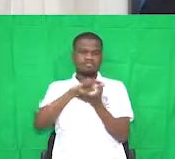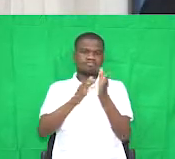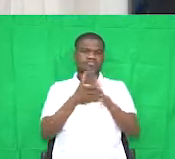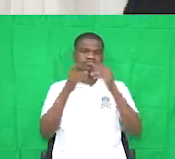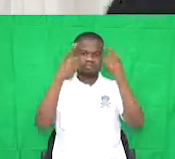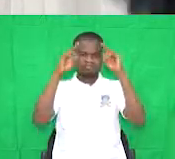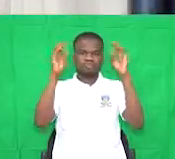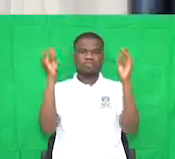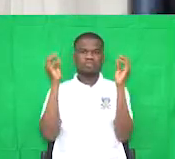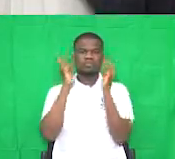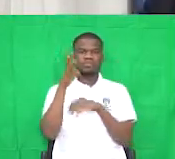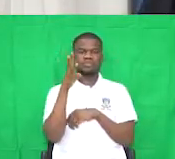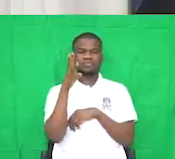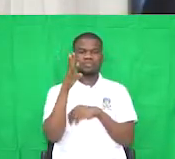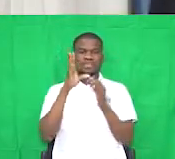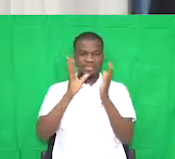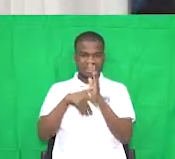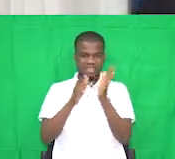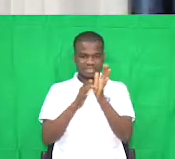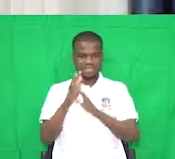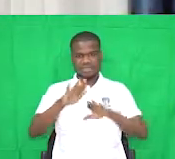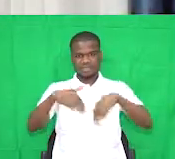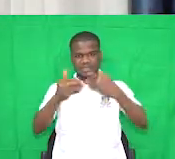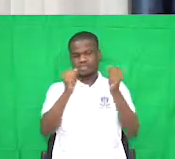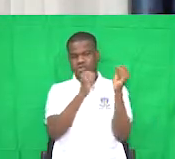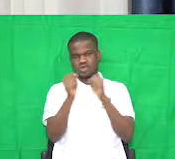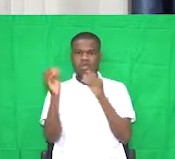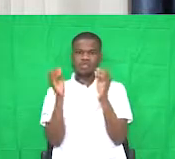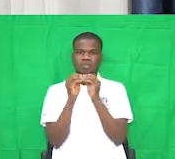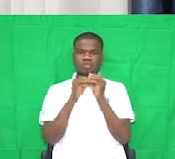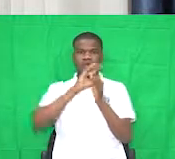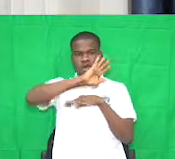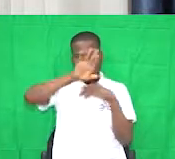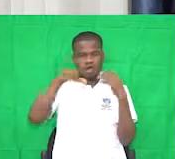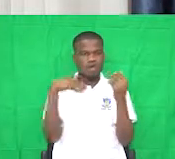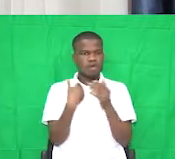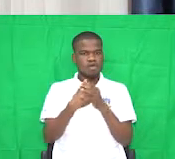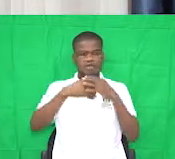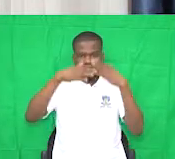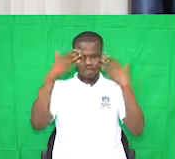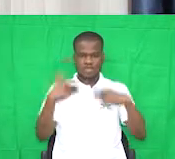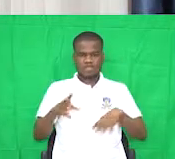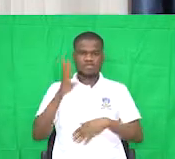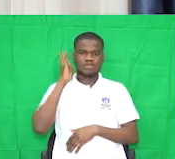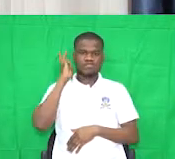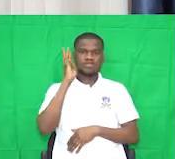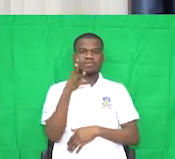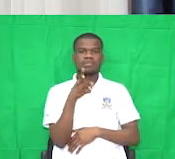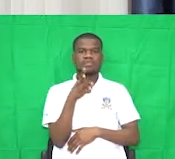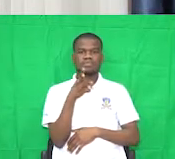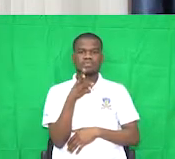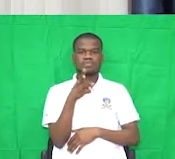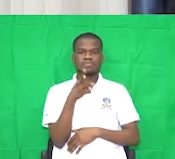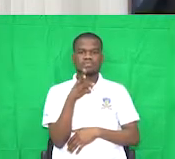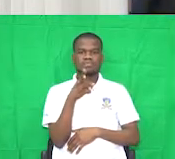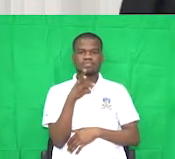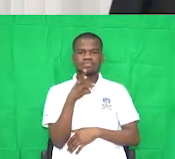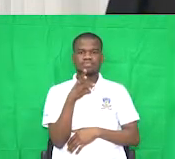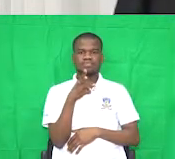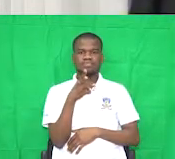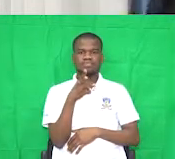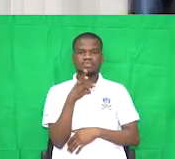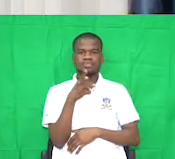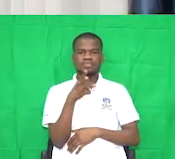ne beboa o boa fo ne be shao dey na ministry na wa wuram no wo be wie nkunim dim wo be wie nkunim dim. That the